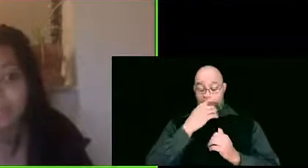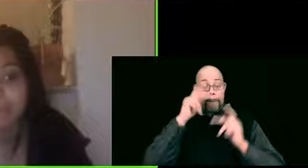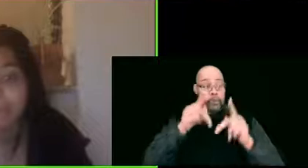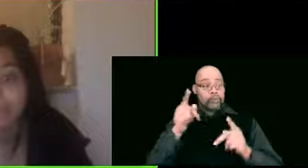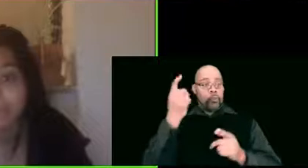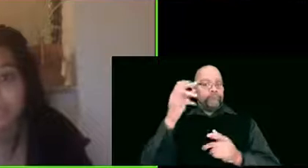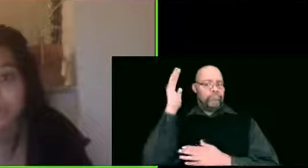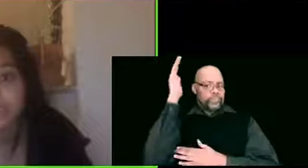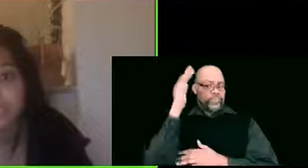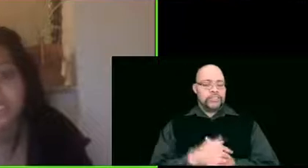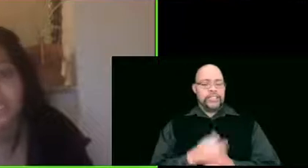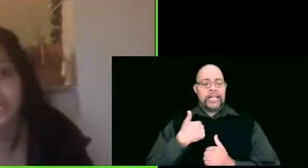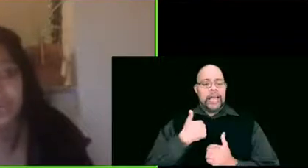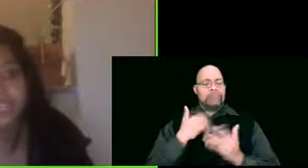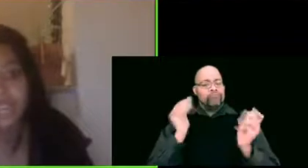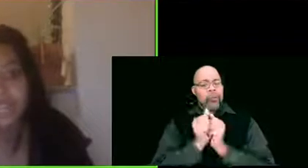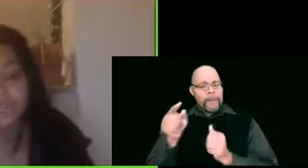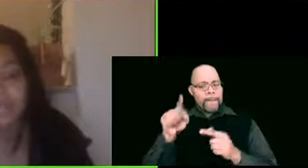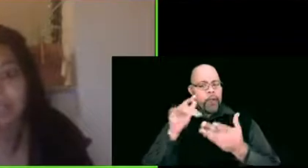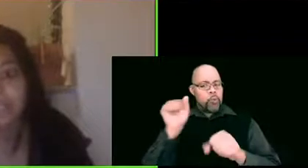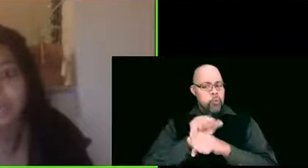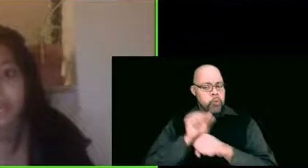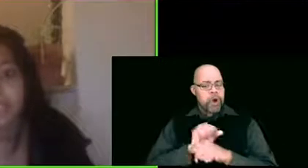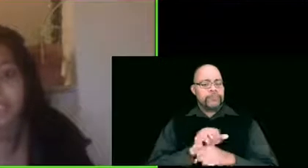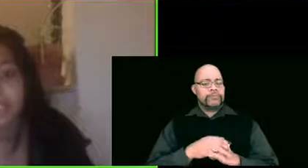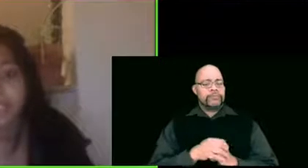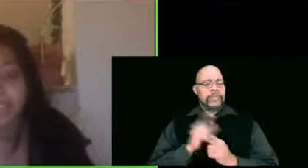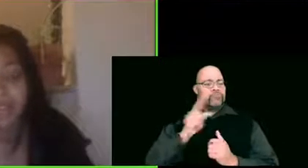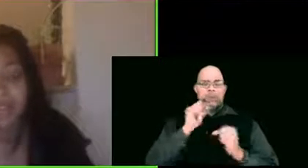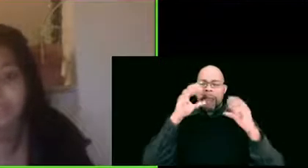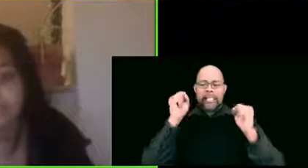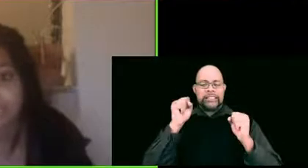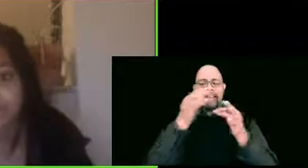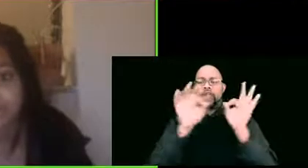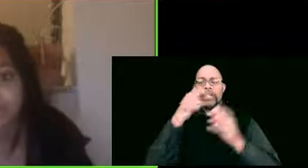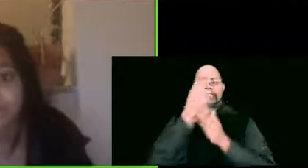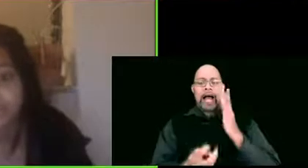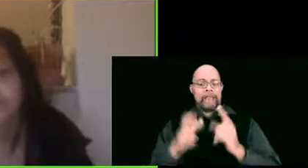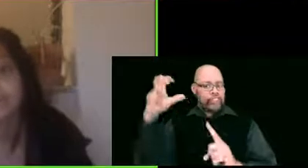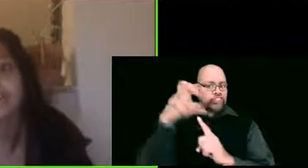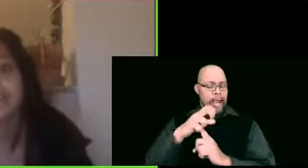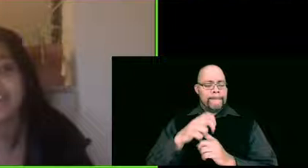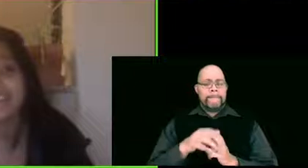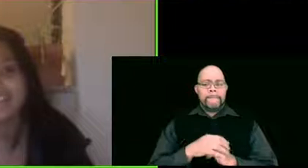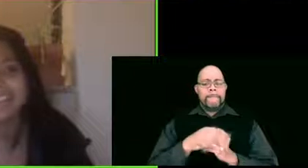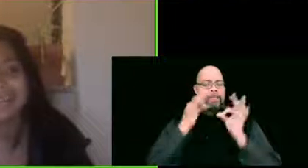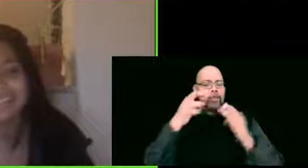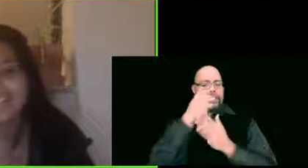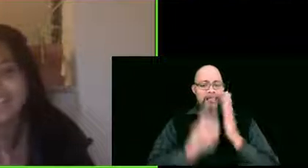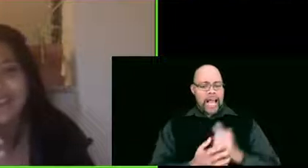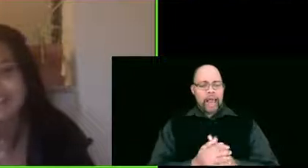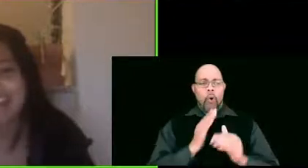William Winram at one of his talks, and I went and chatted with him about his work. And he's an amazing freediver. He's a world champion who dives